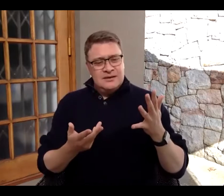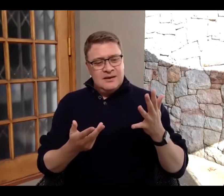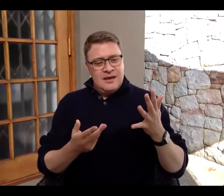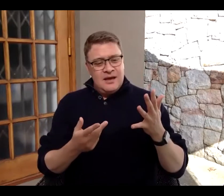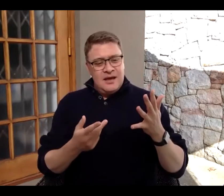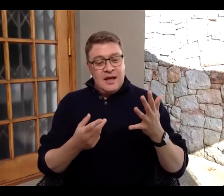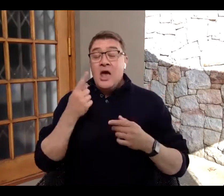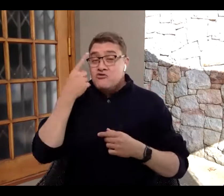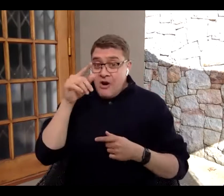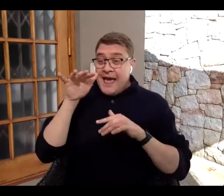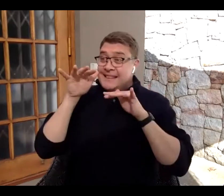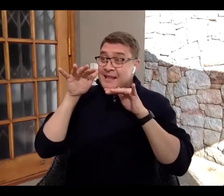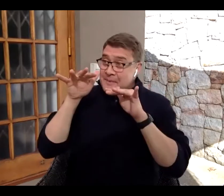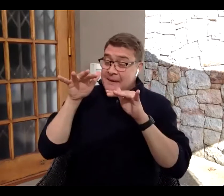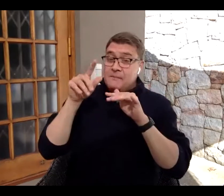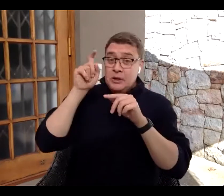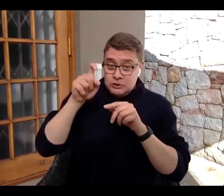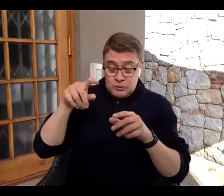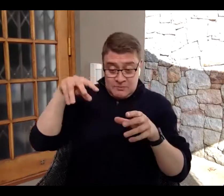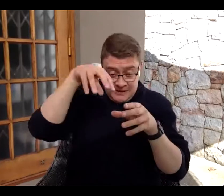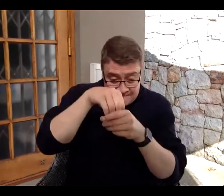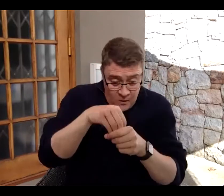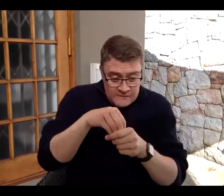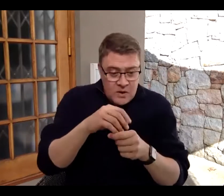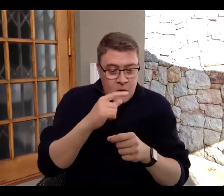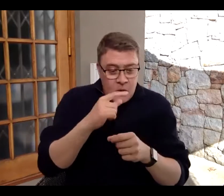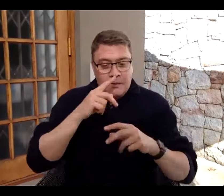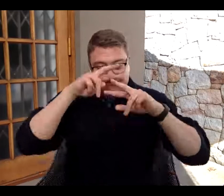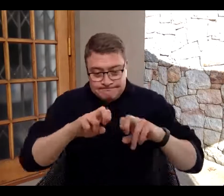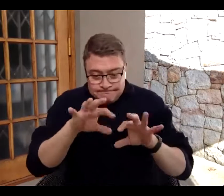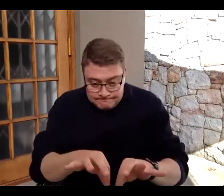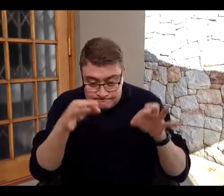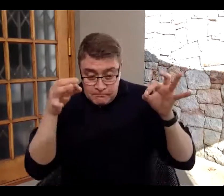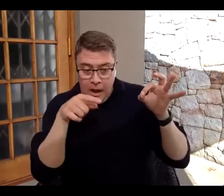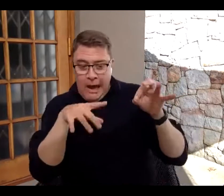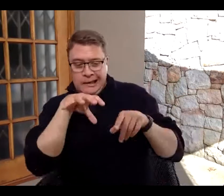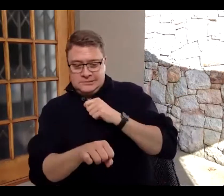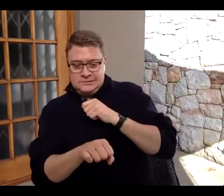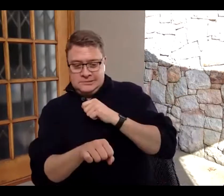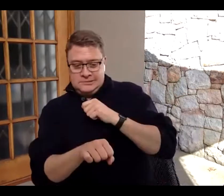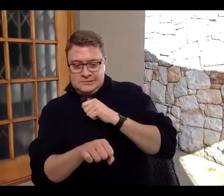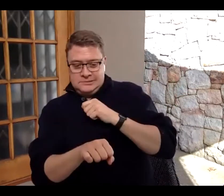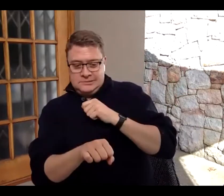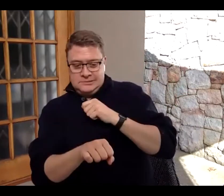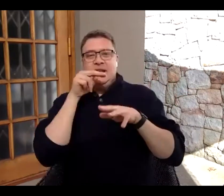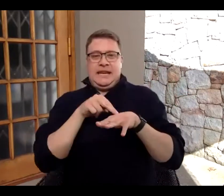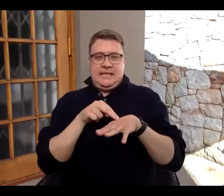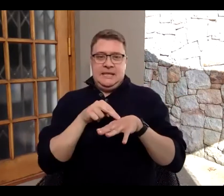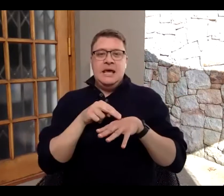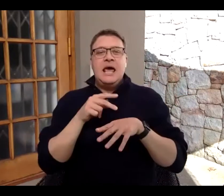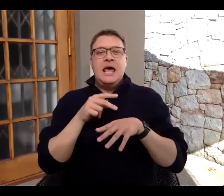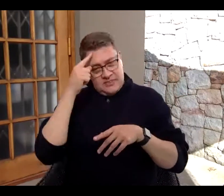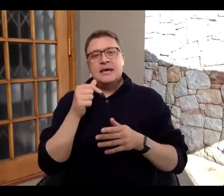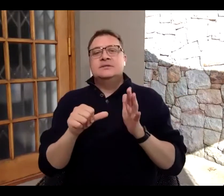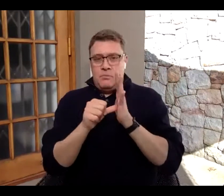the right people needs to be encountered when dealing with someone that has special needs. And I think that's very important to share the